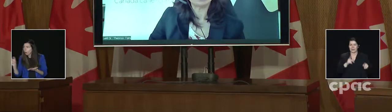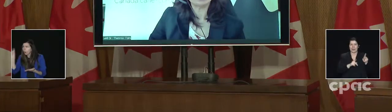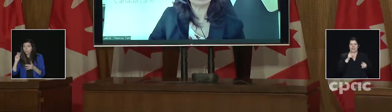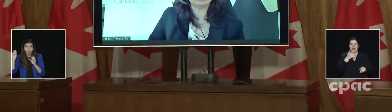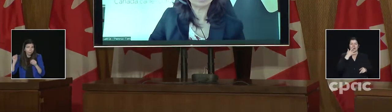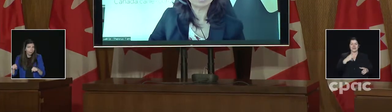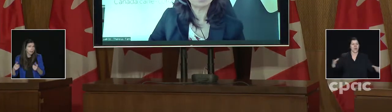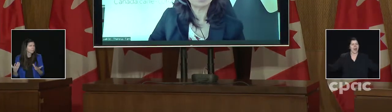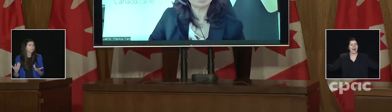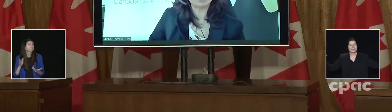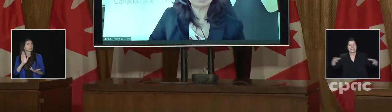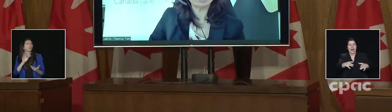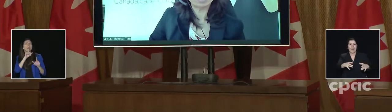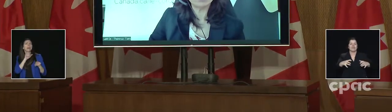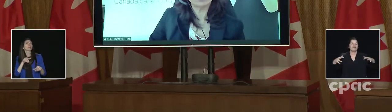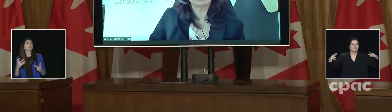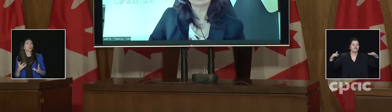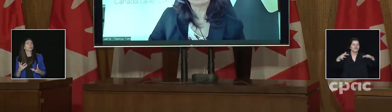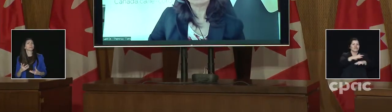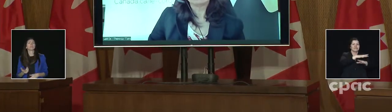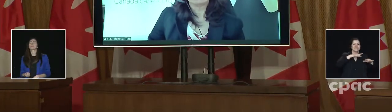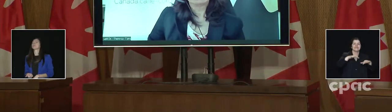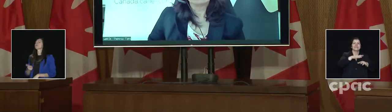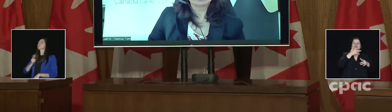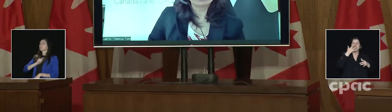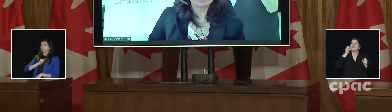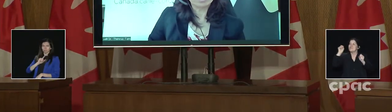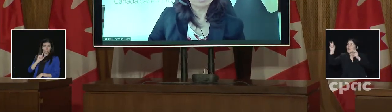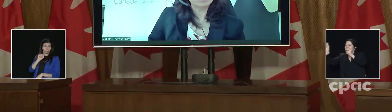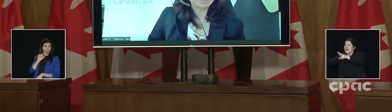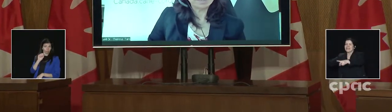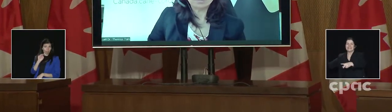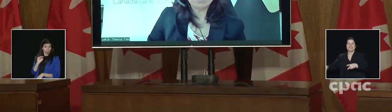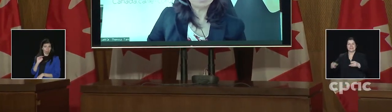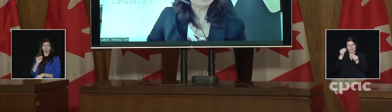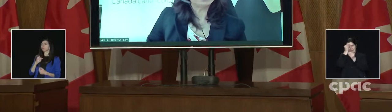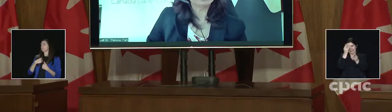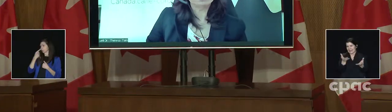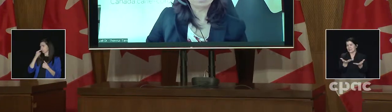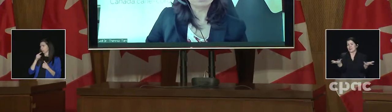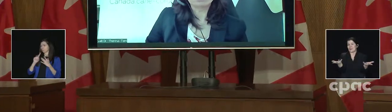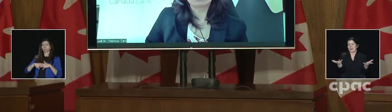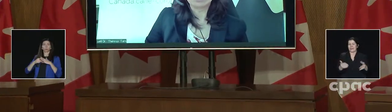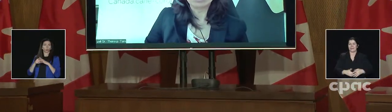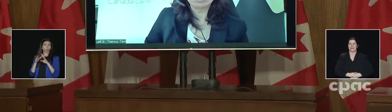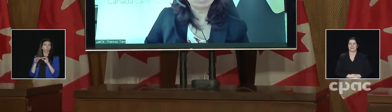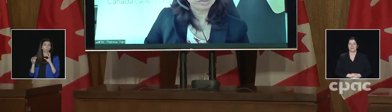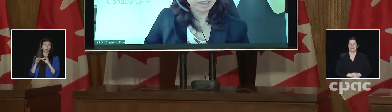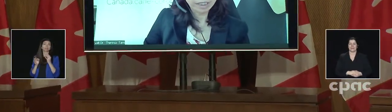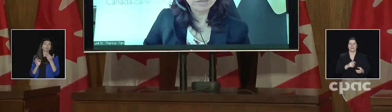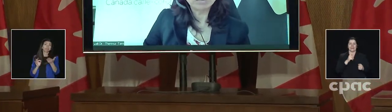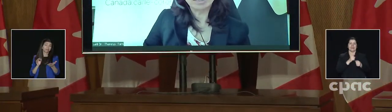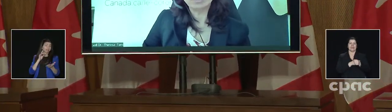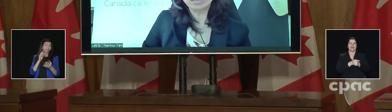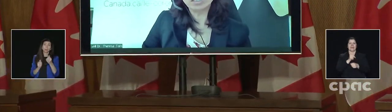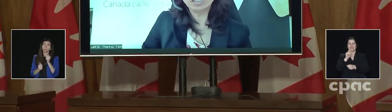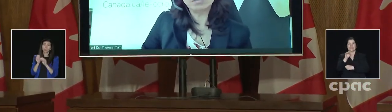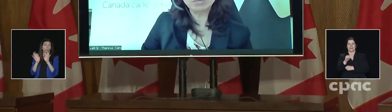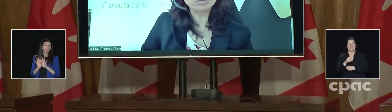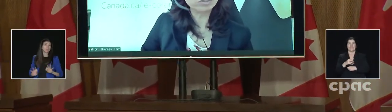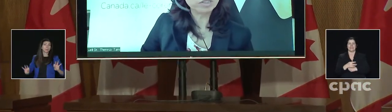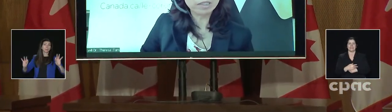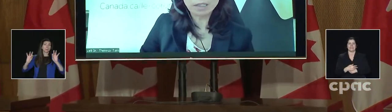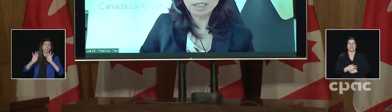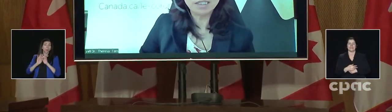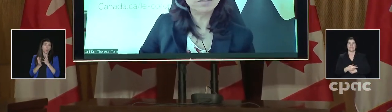This is Theresa Tam. Maybe I'll start. So getting the vaccine is still the most important layer of protection, and